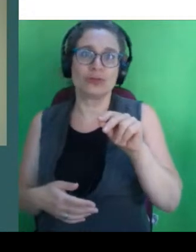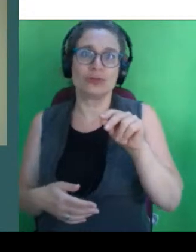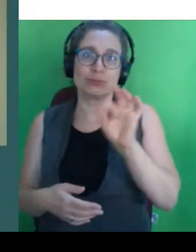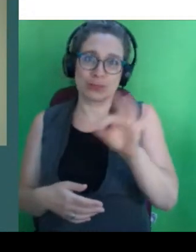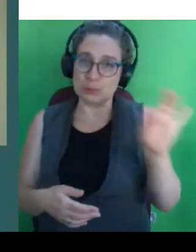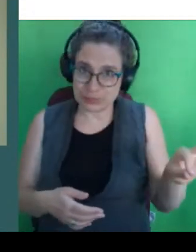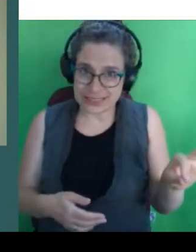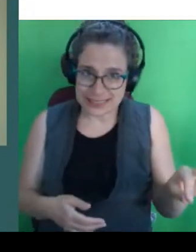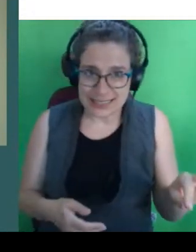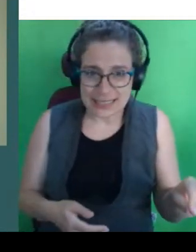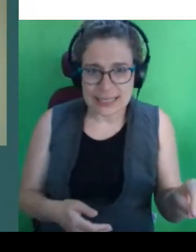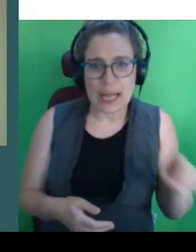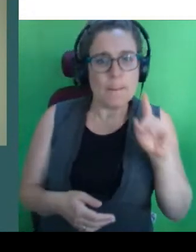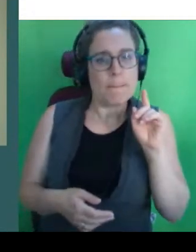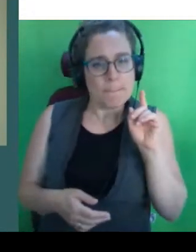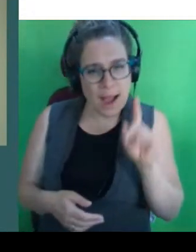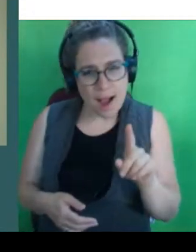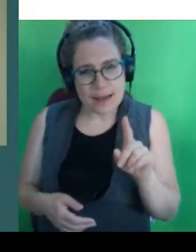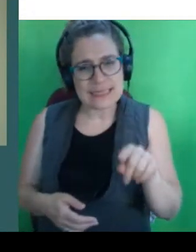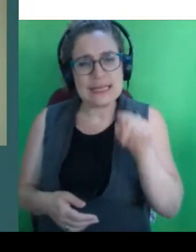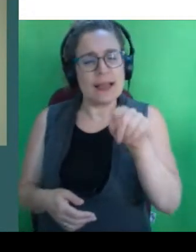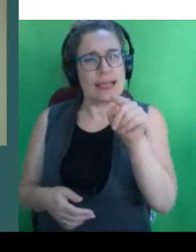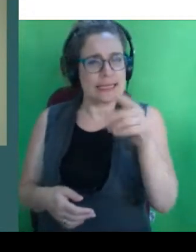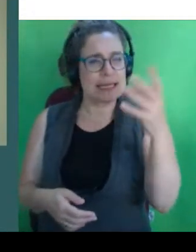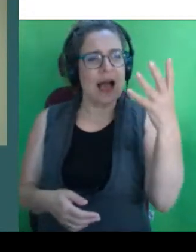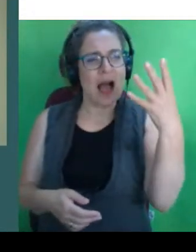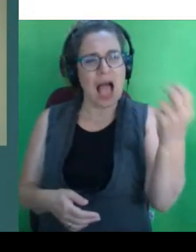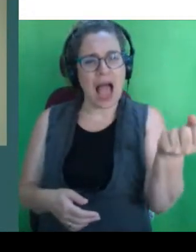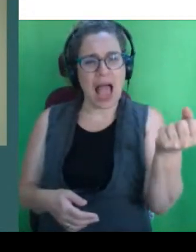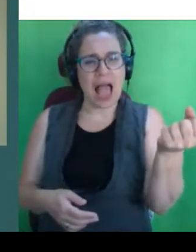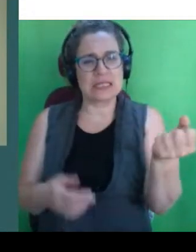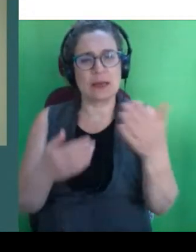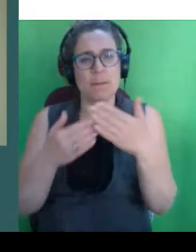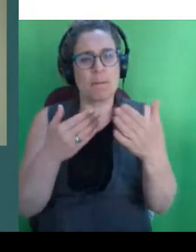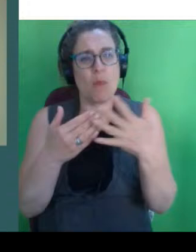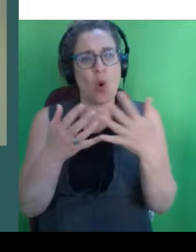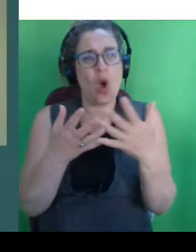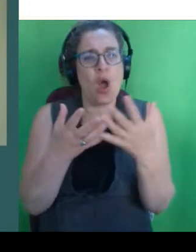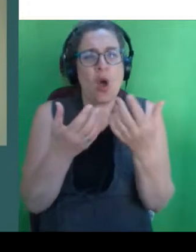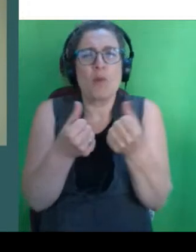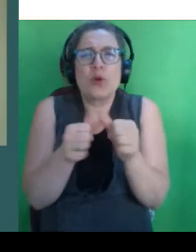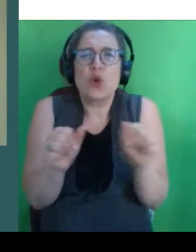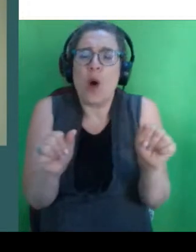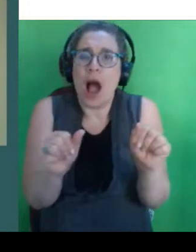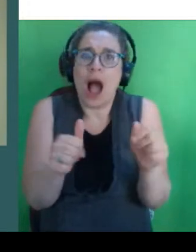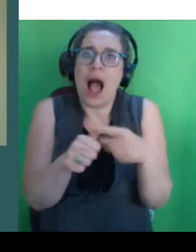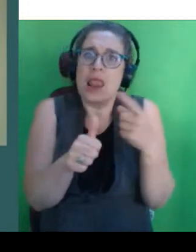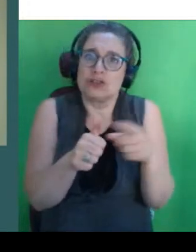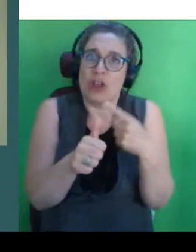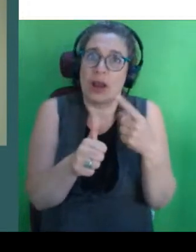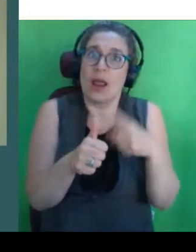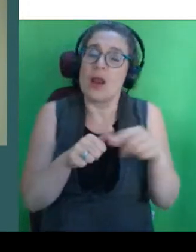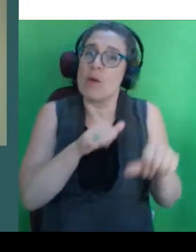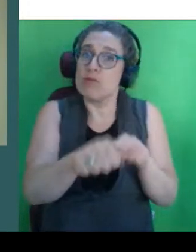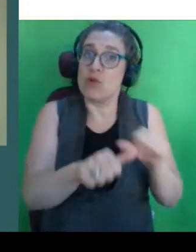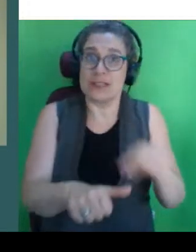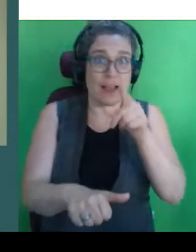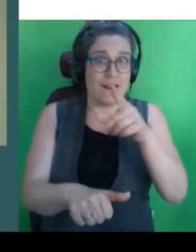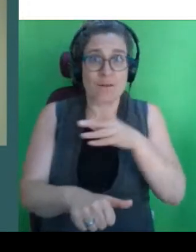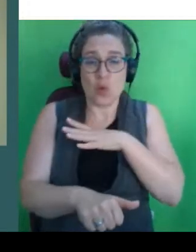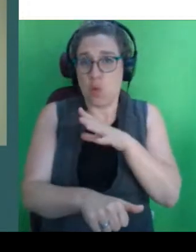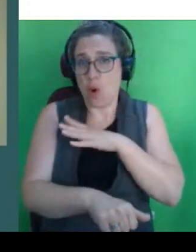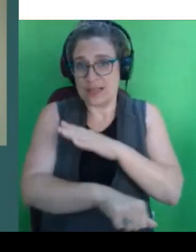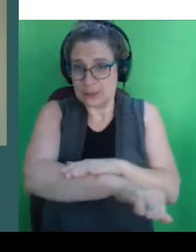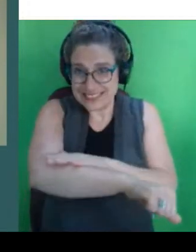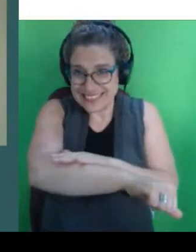but it does have the kind of pure allergen, not processed, and ideally you try and get some from the skin, some from the inside of the